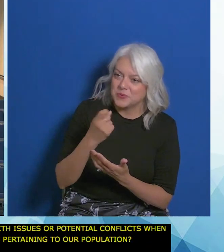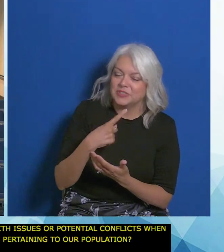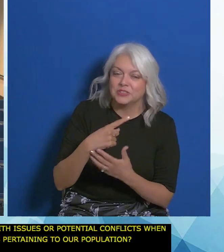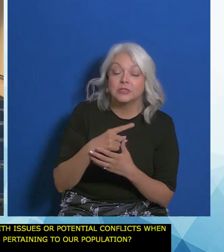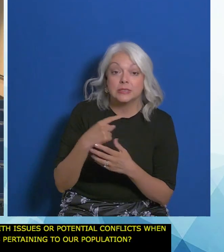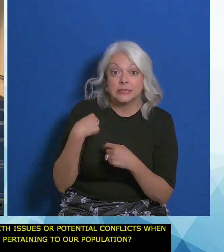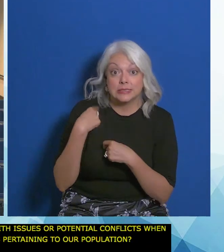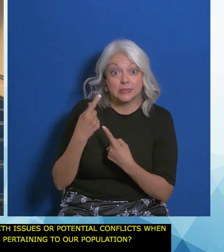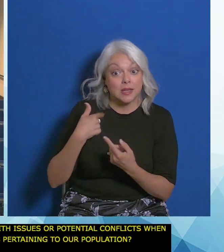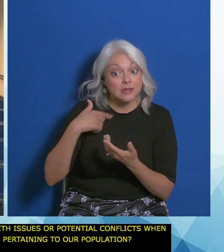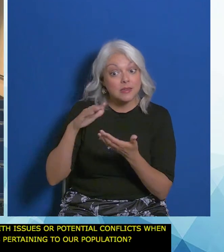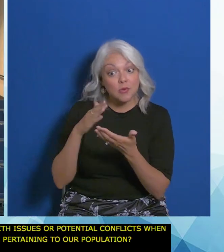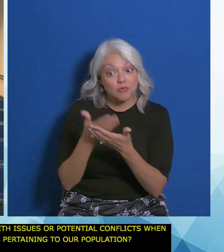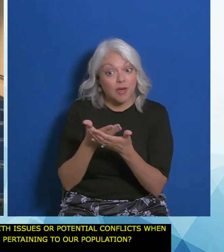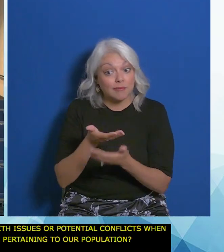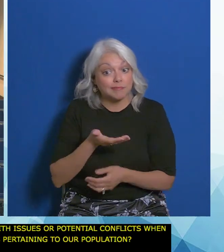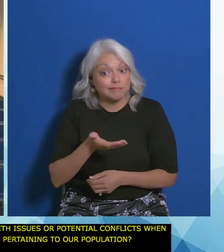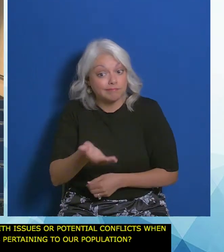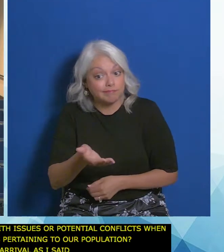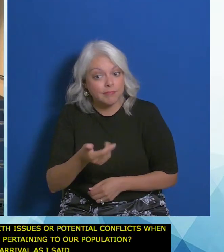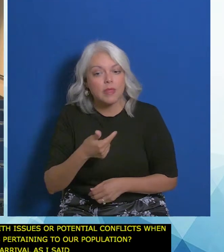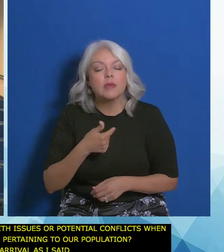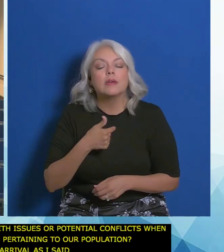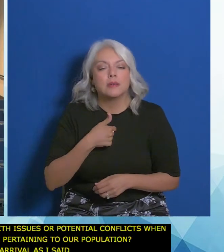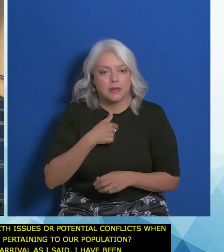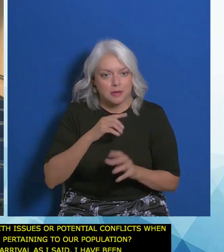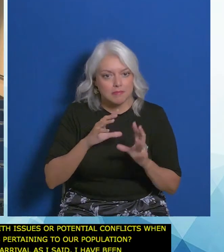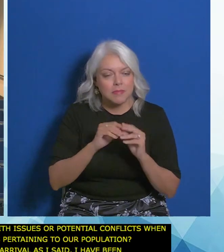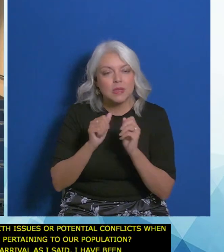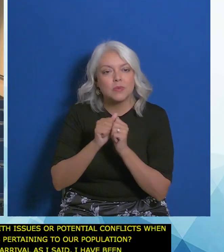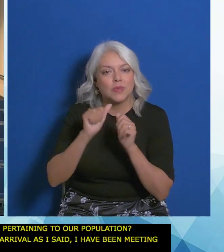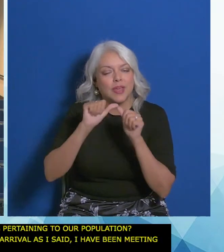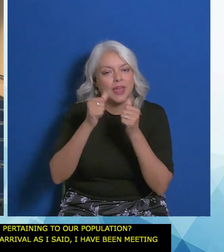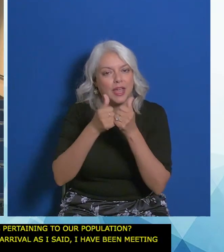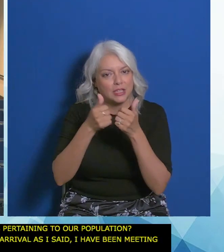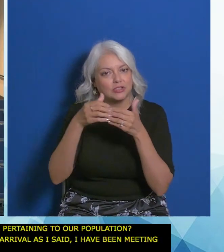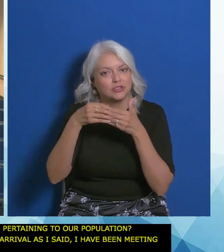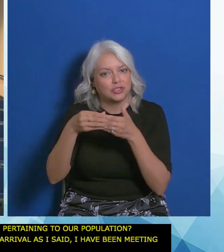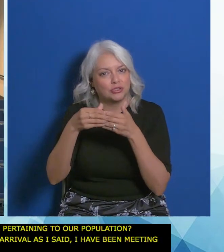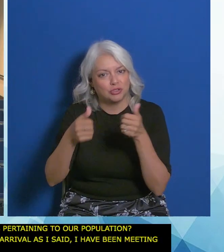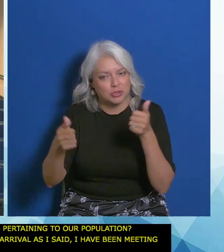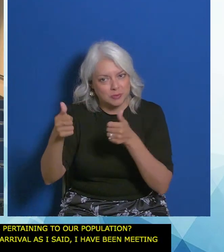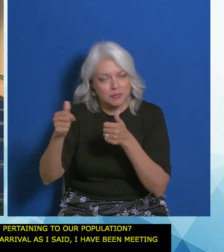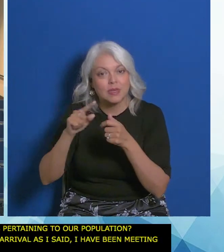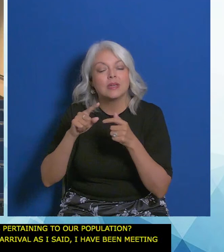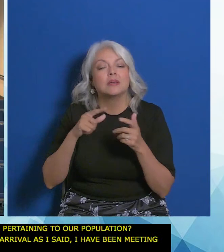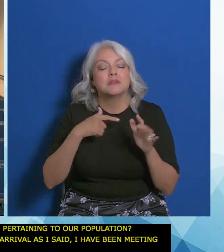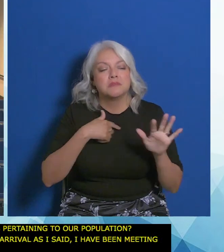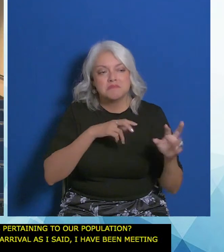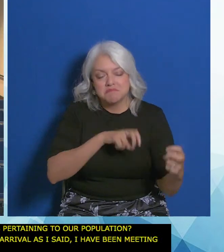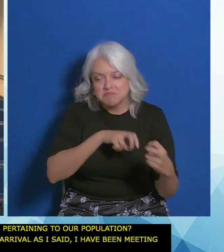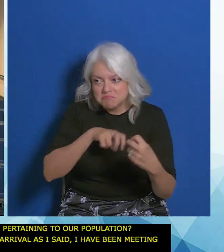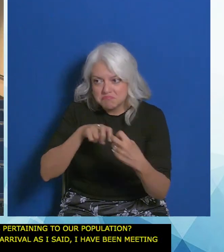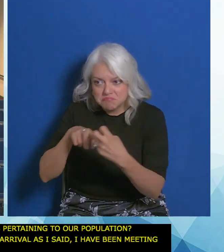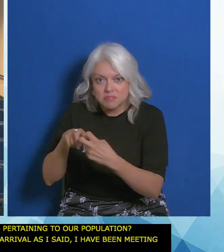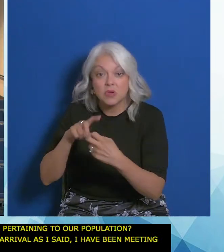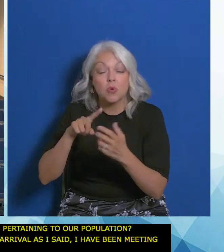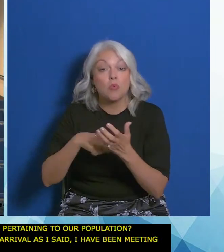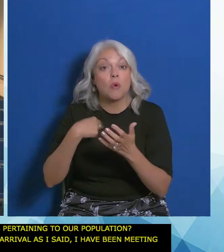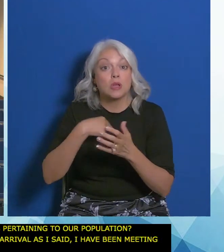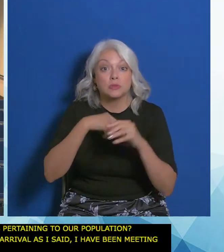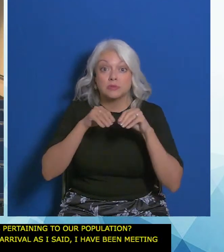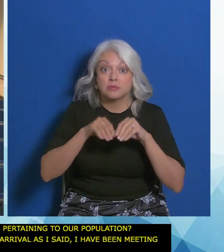arrival, as I said, I've been meeting with agency leadership, and once we officially roll the program out, I'll